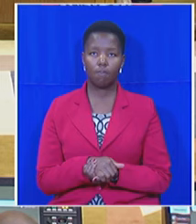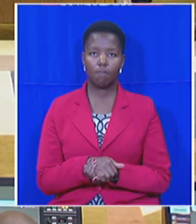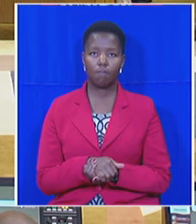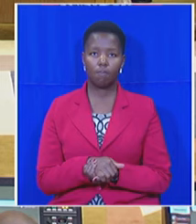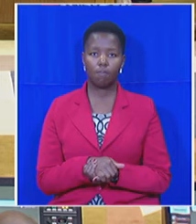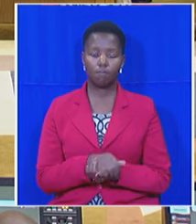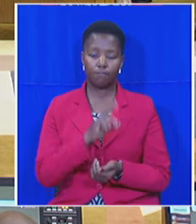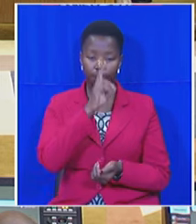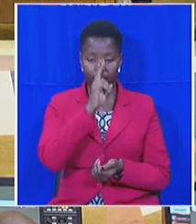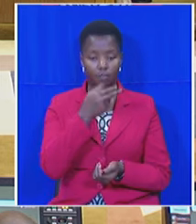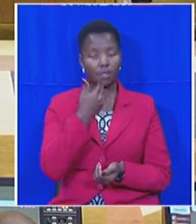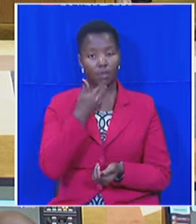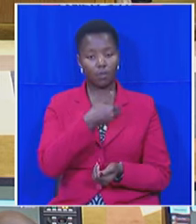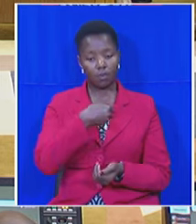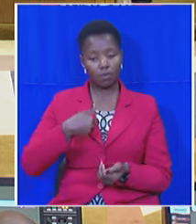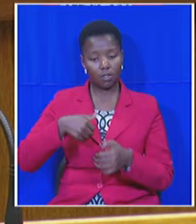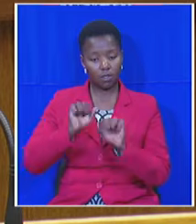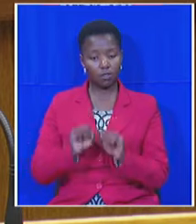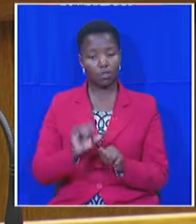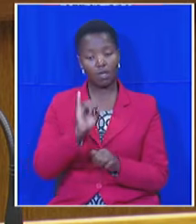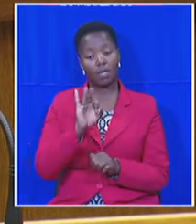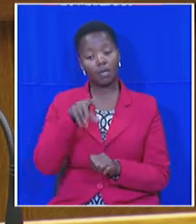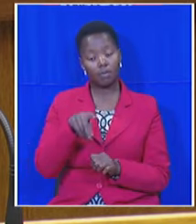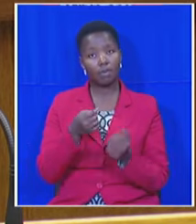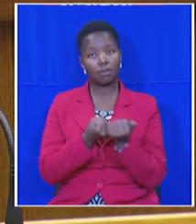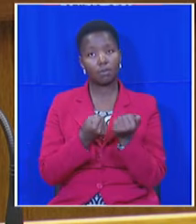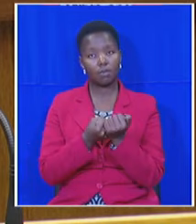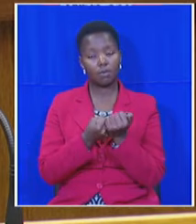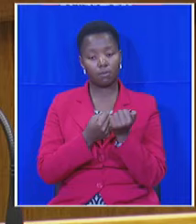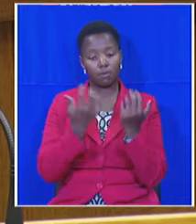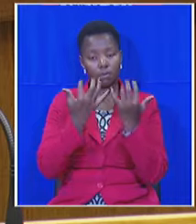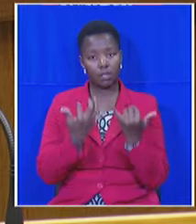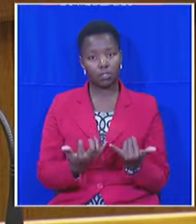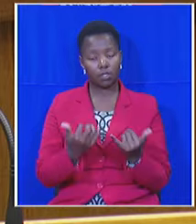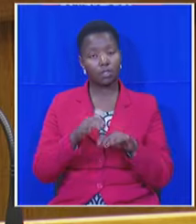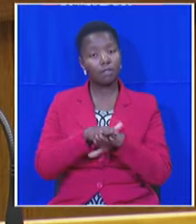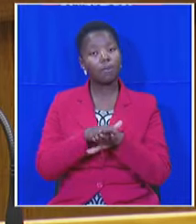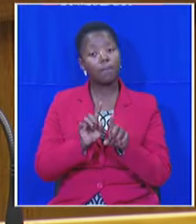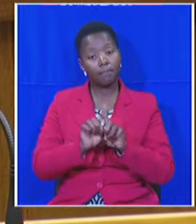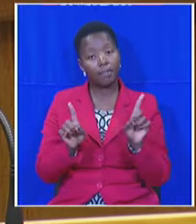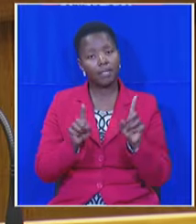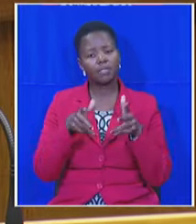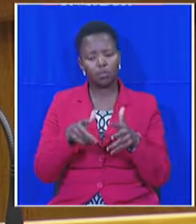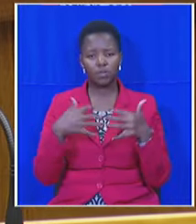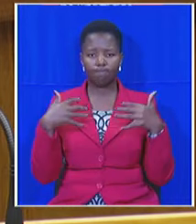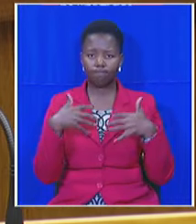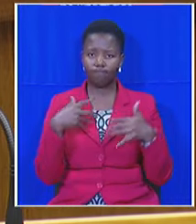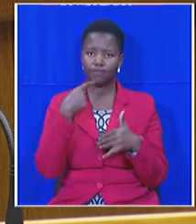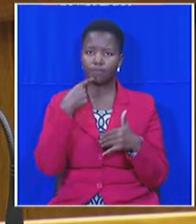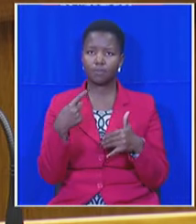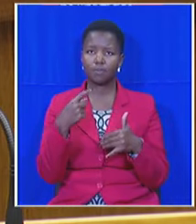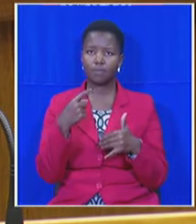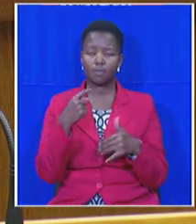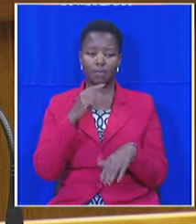Well, thank you, Madam Chairperson. The IFP supports the budget. However, we are concerned about the lack of implementation of the